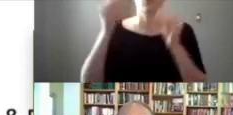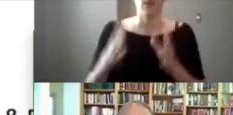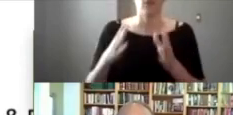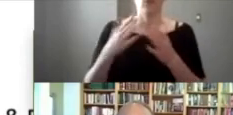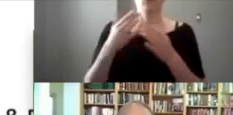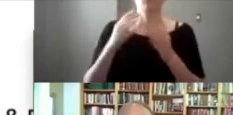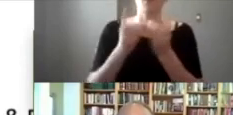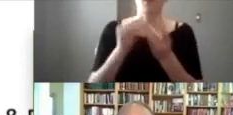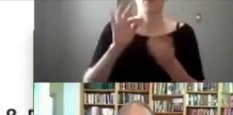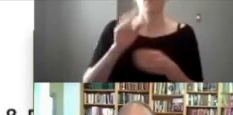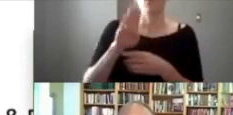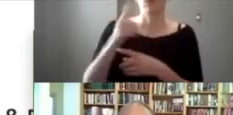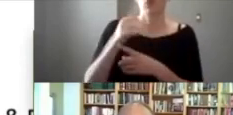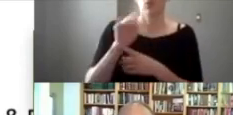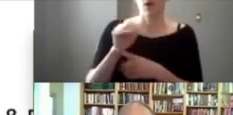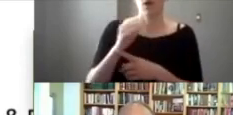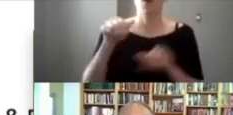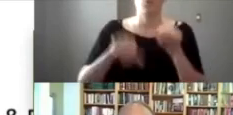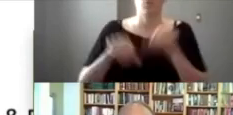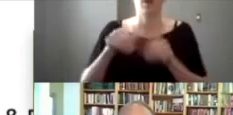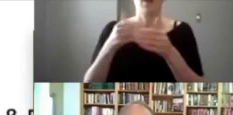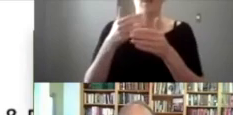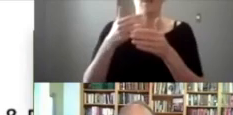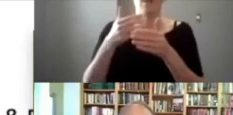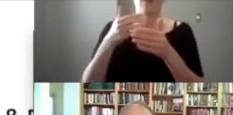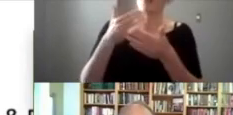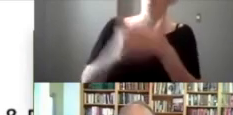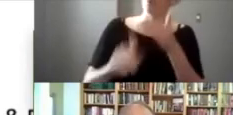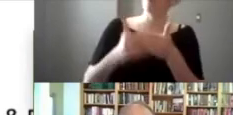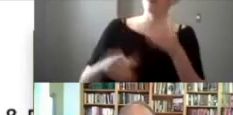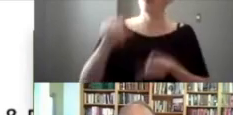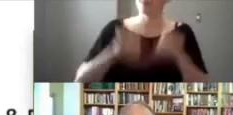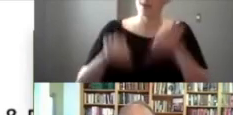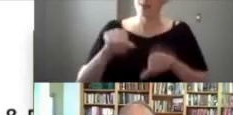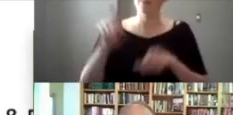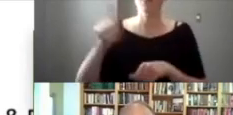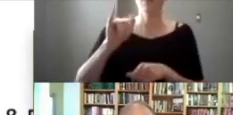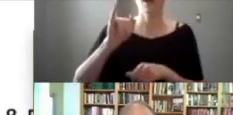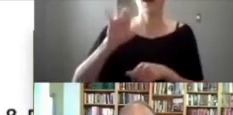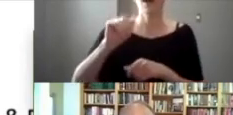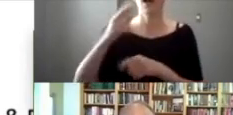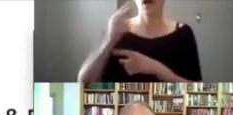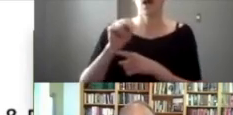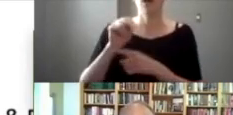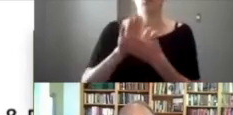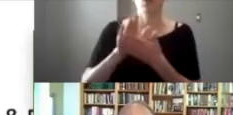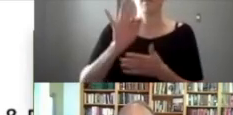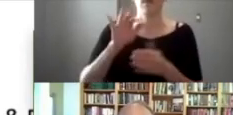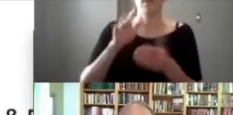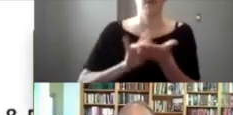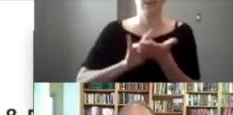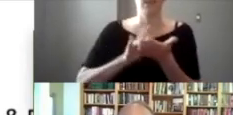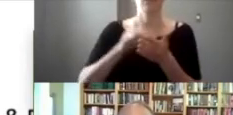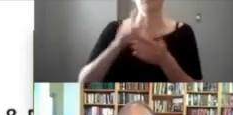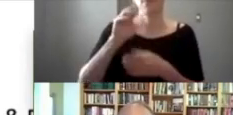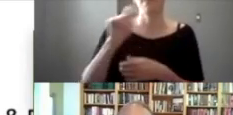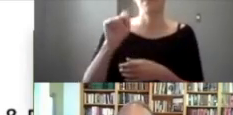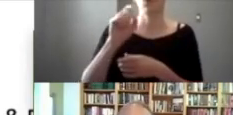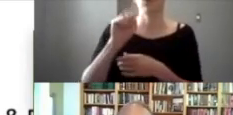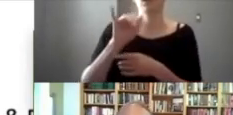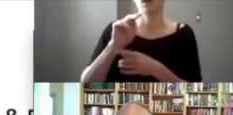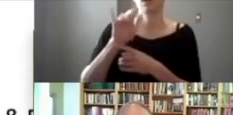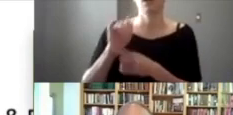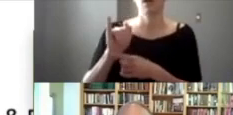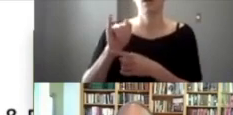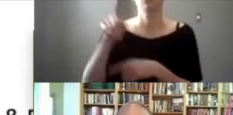Reproductive Sciences at the Icahn School of Medicine at Mount Sinai, where she founded and directed the Fellowship in